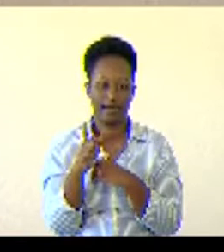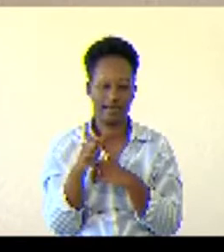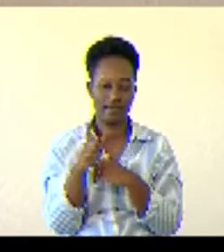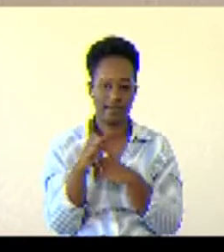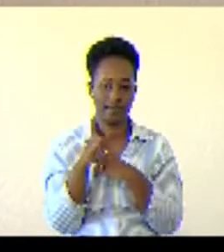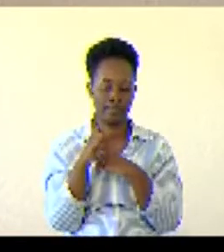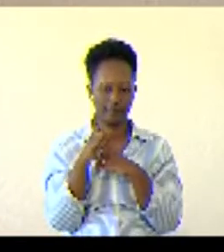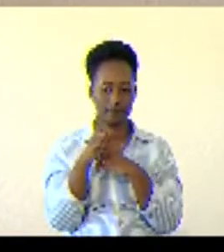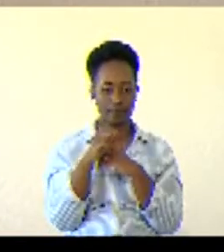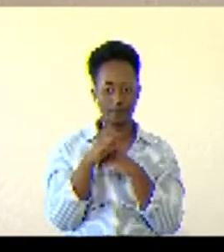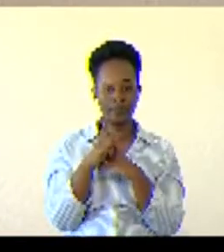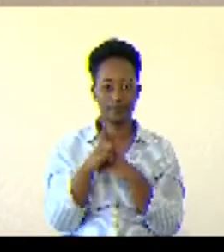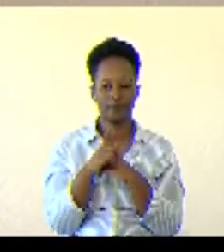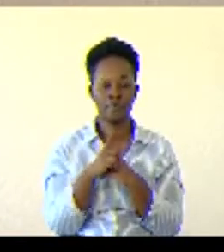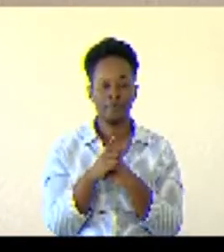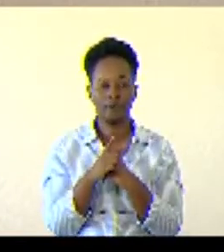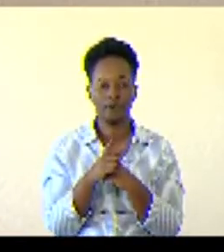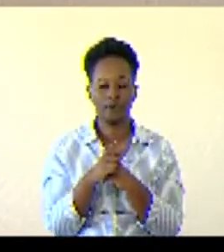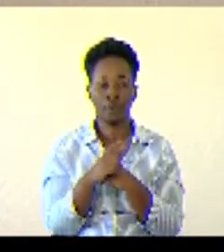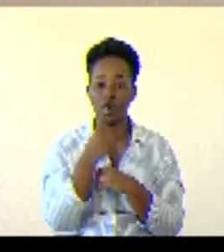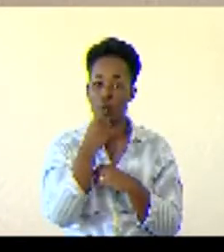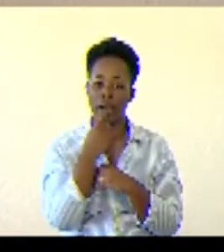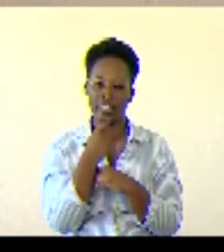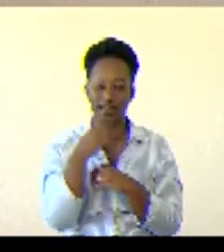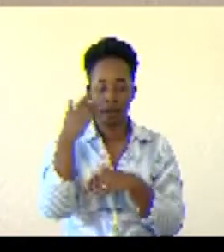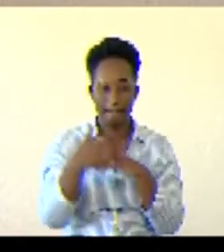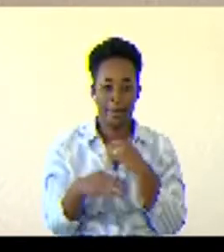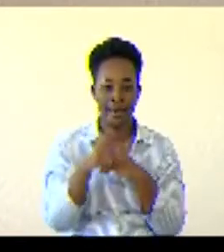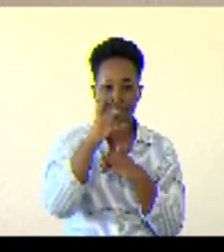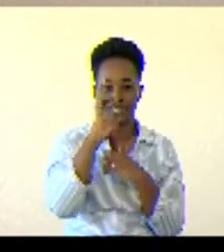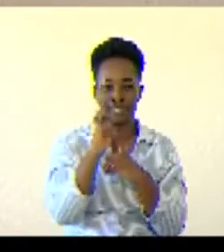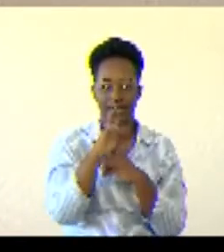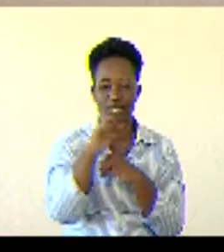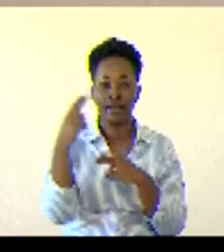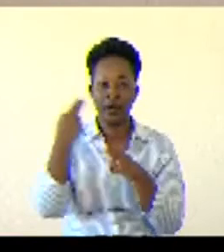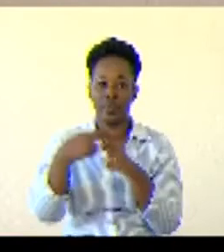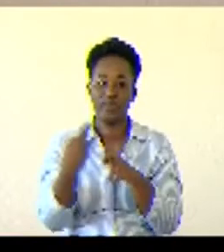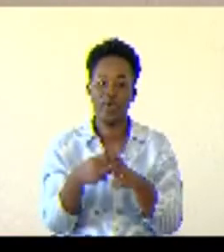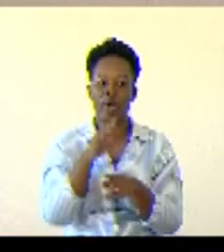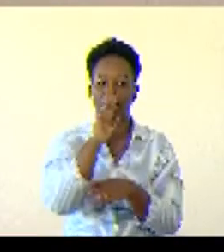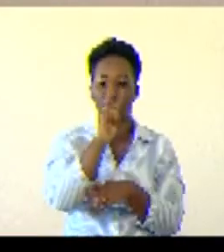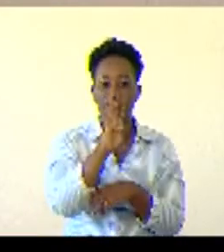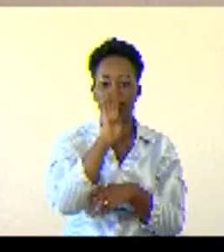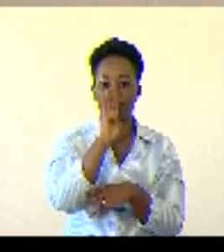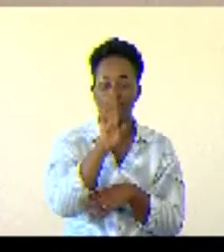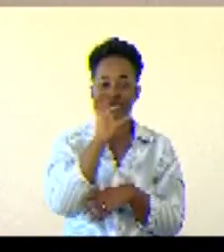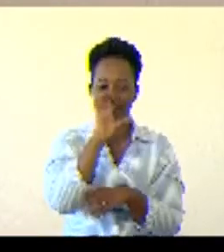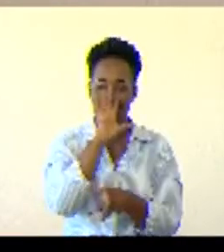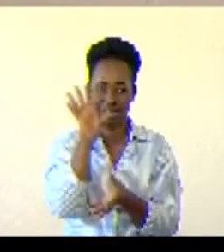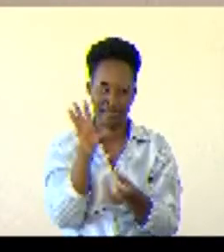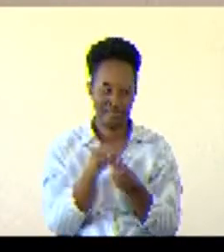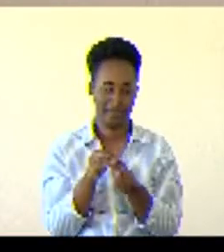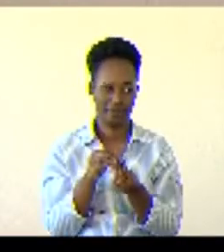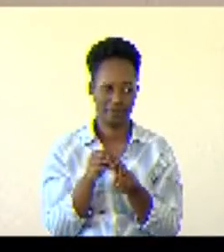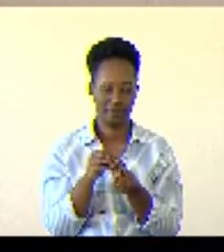what are white blood cells? White blood cells, that is WBC. WBC. It is commonly found in